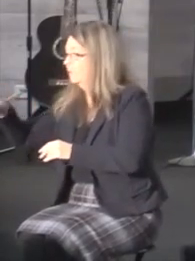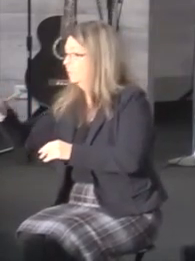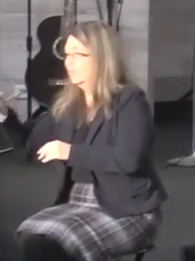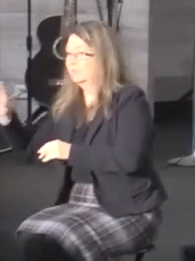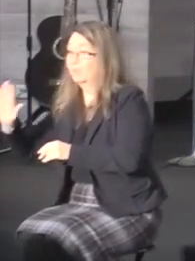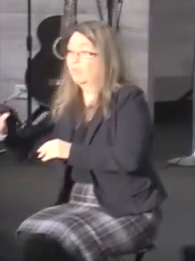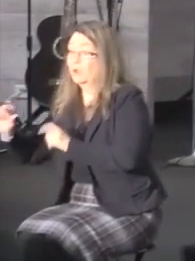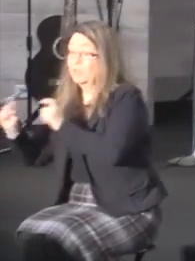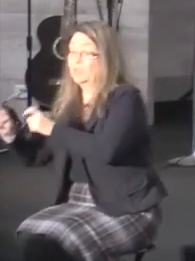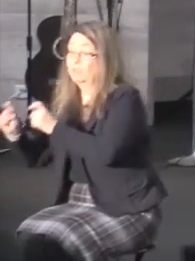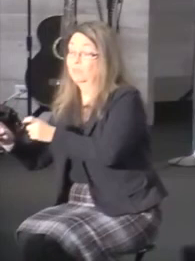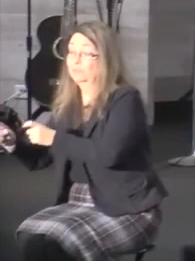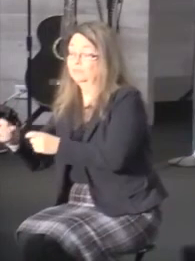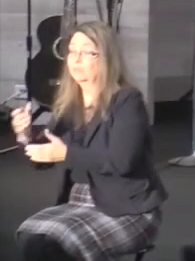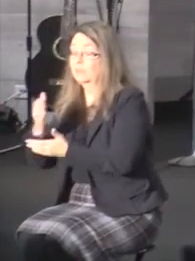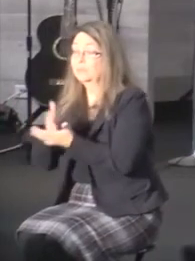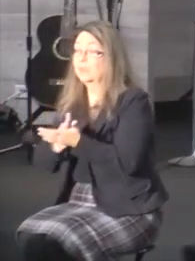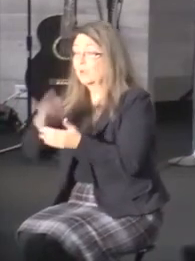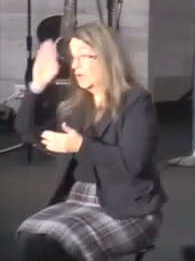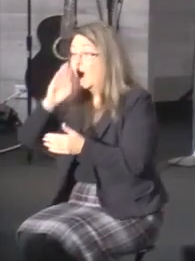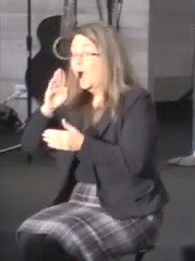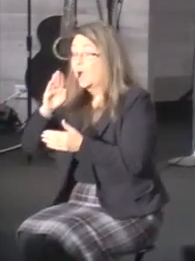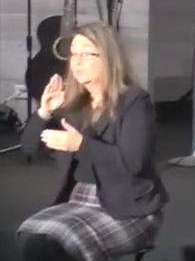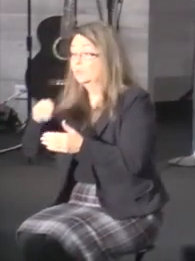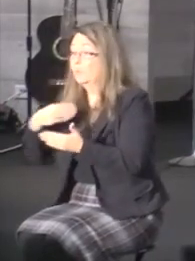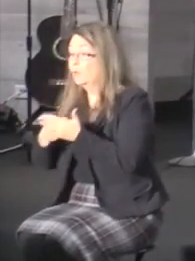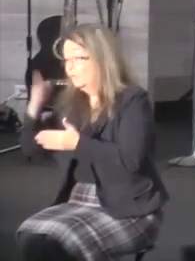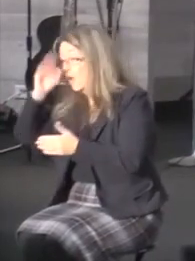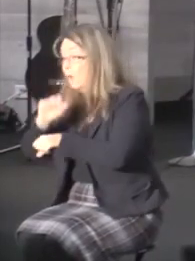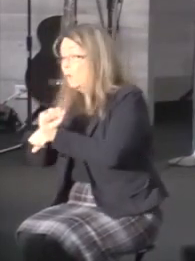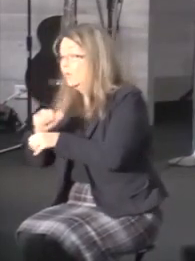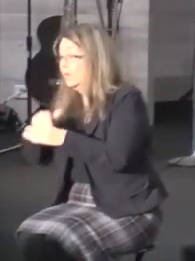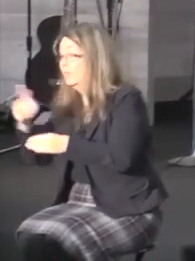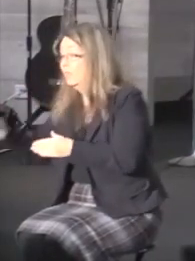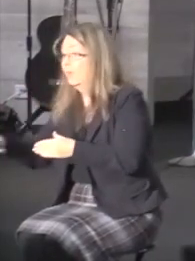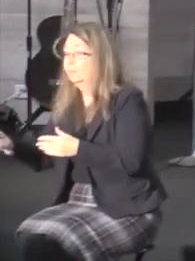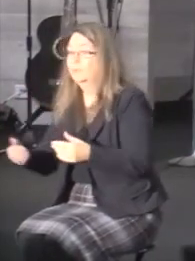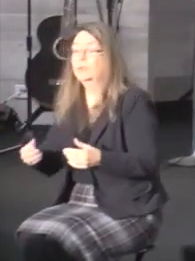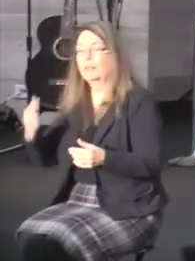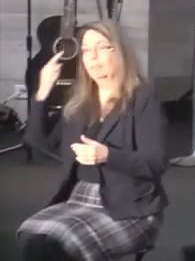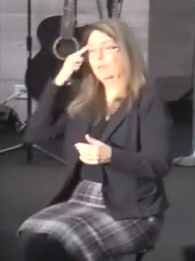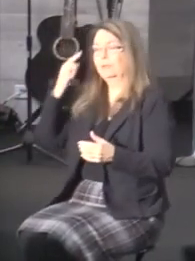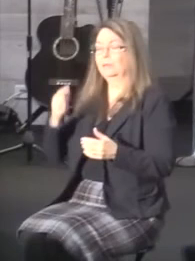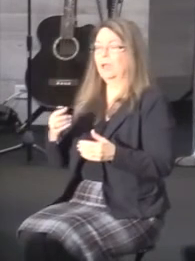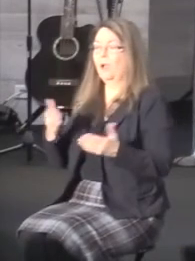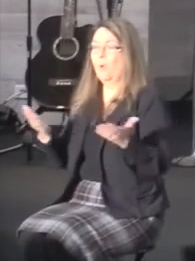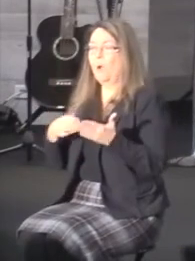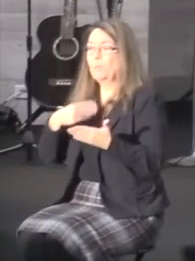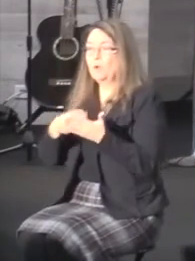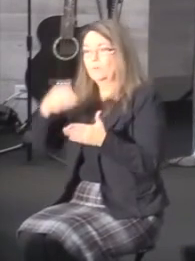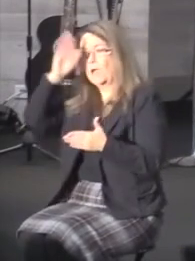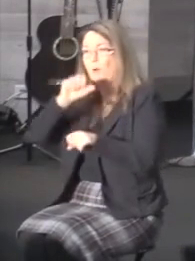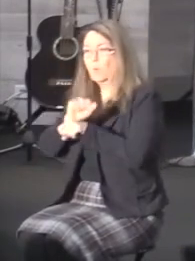you to pause. And I'd like for you to think about, what is the evidence that God is at work in me? What am I